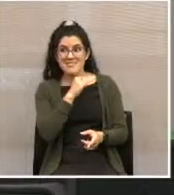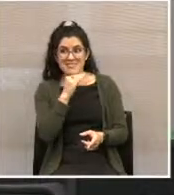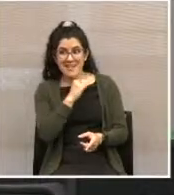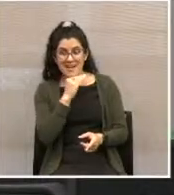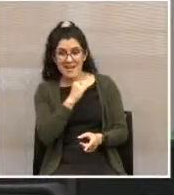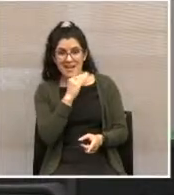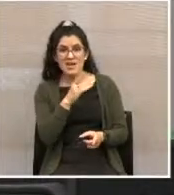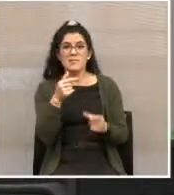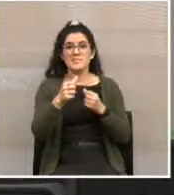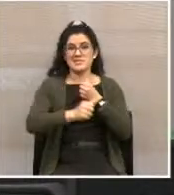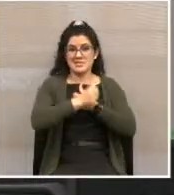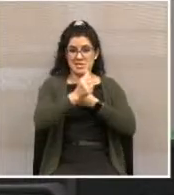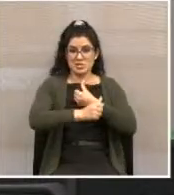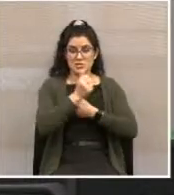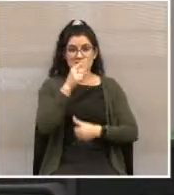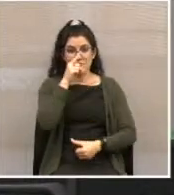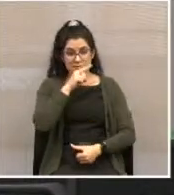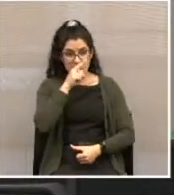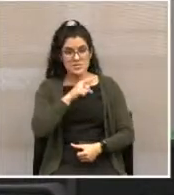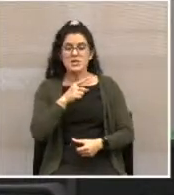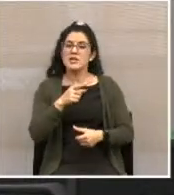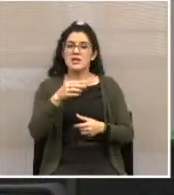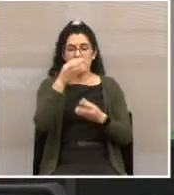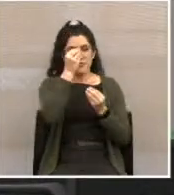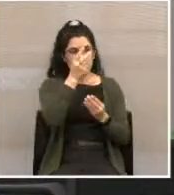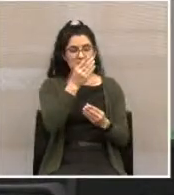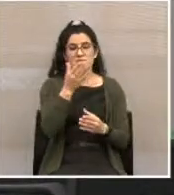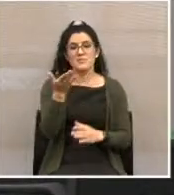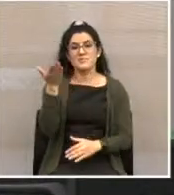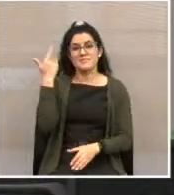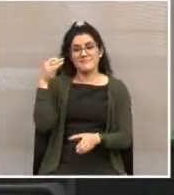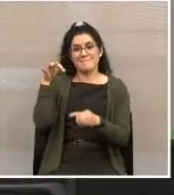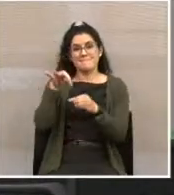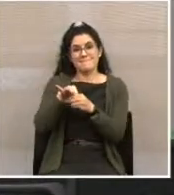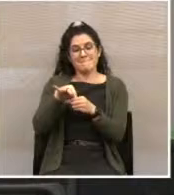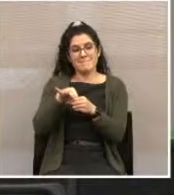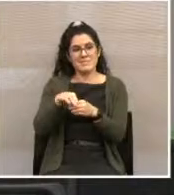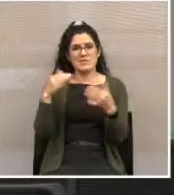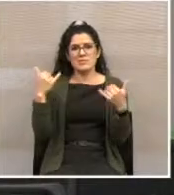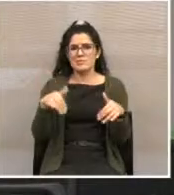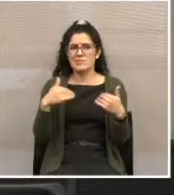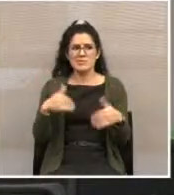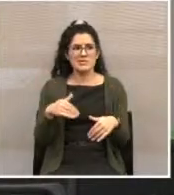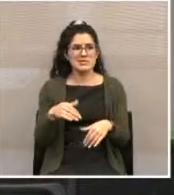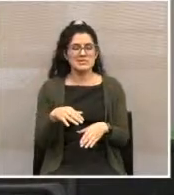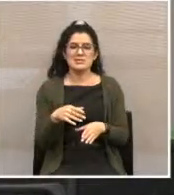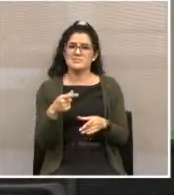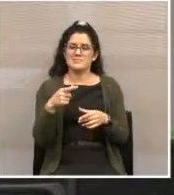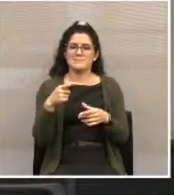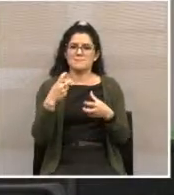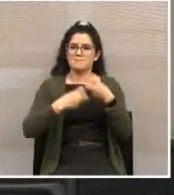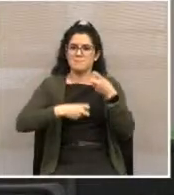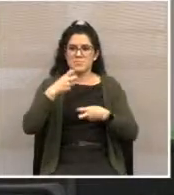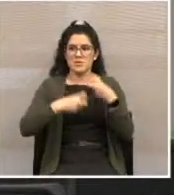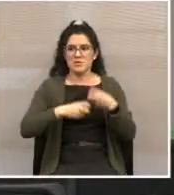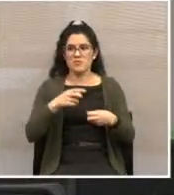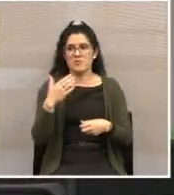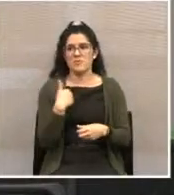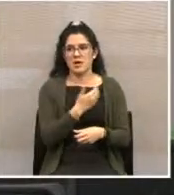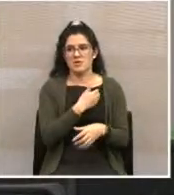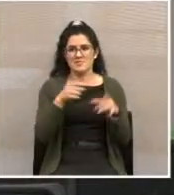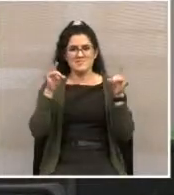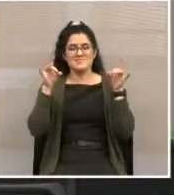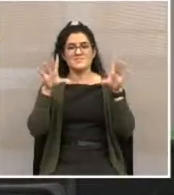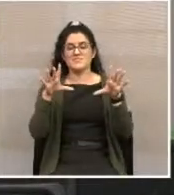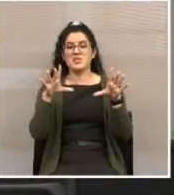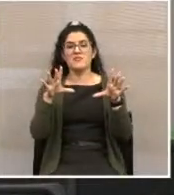dangerous. False information about the last election led to a violent, attempted insurrection at our Capitol. To this